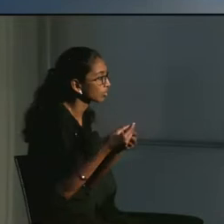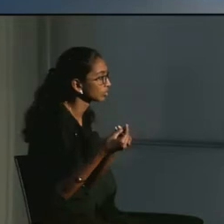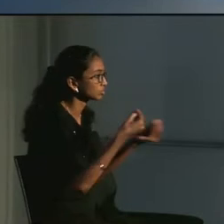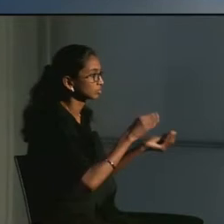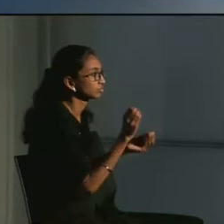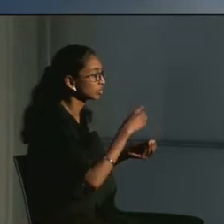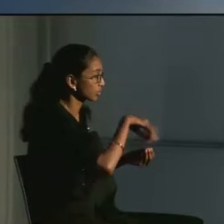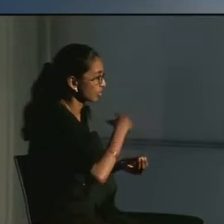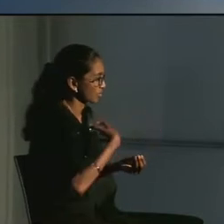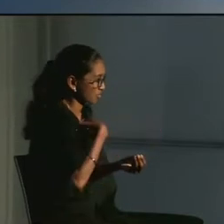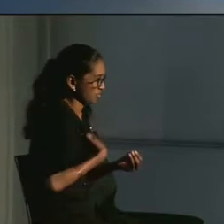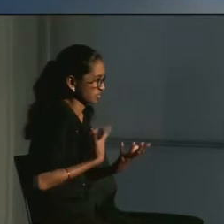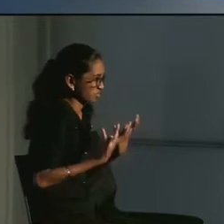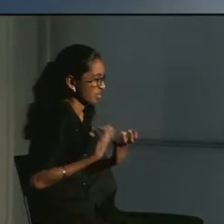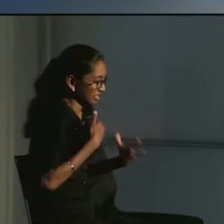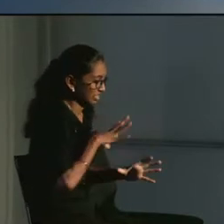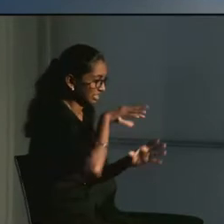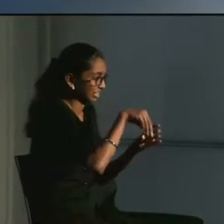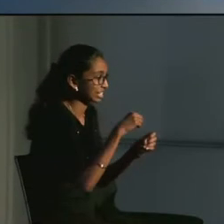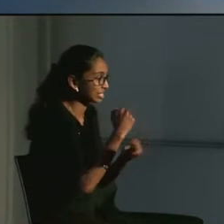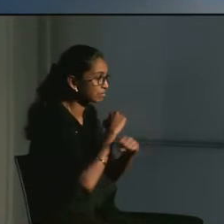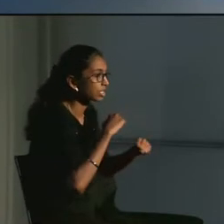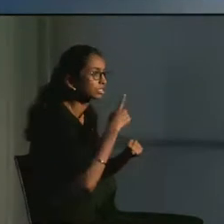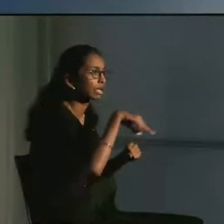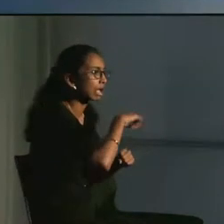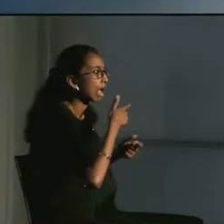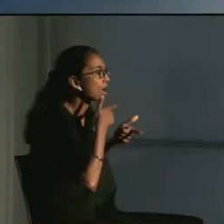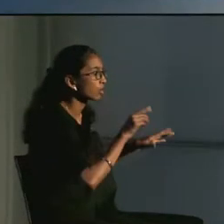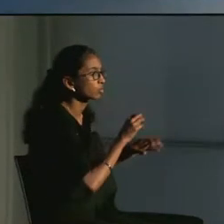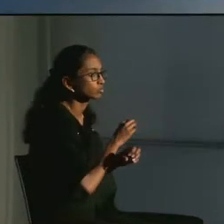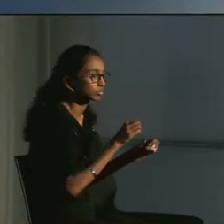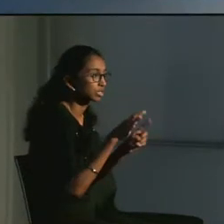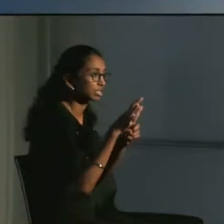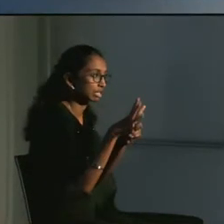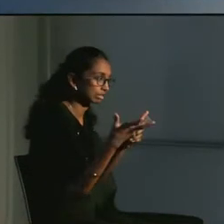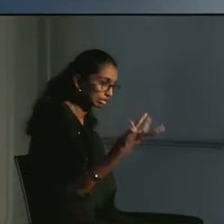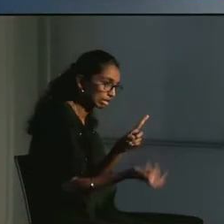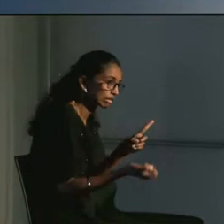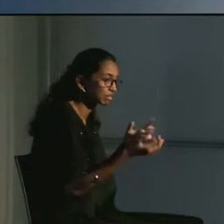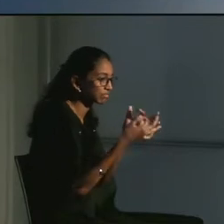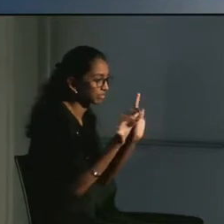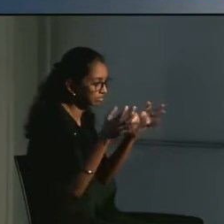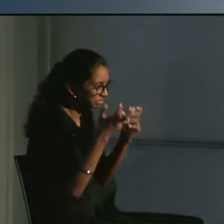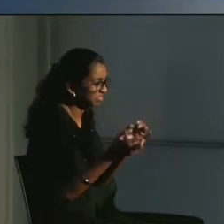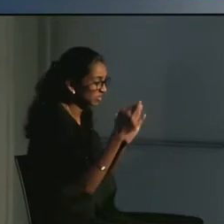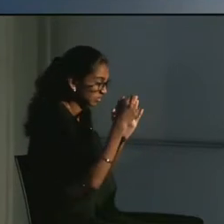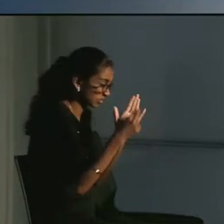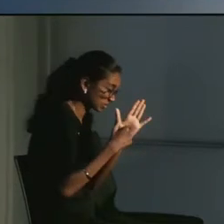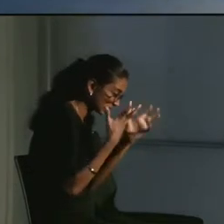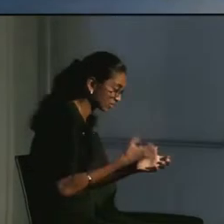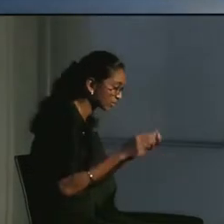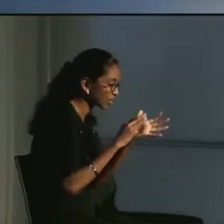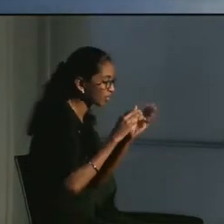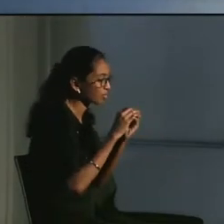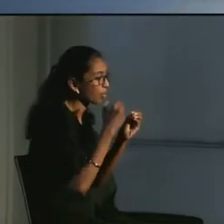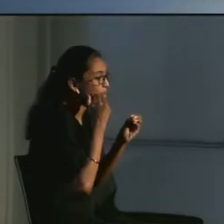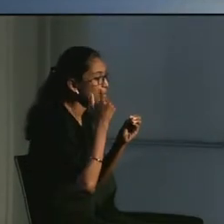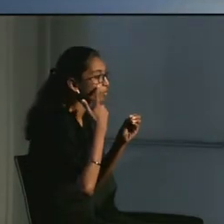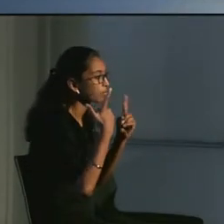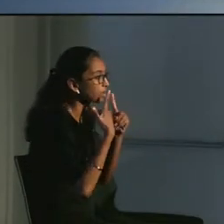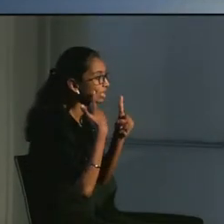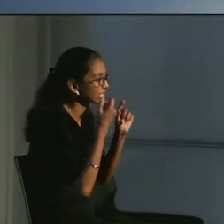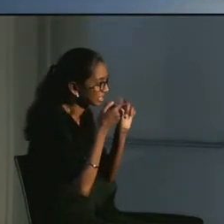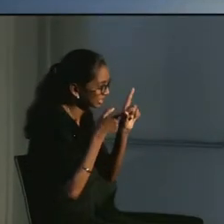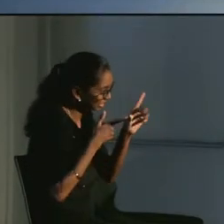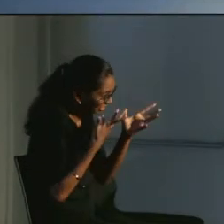they wish to be in public space. And it cuts both ways. There's danger and freedom, restriction and mobility. There's also the